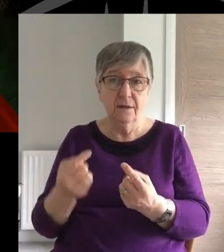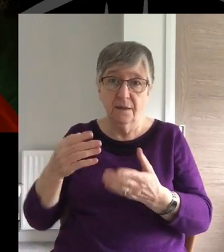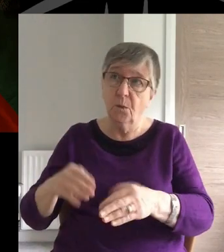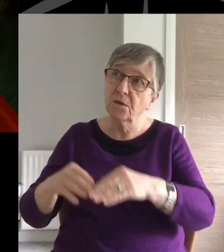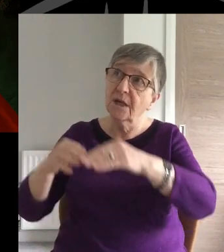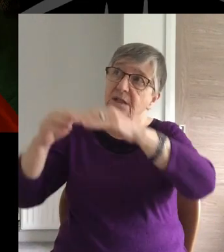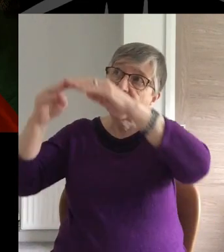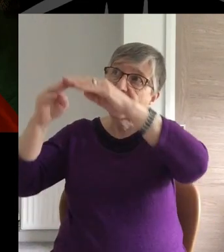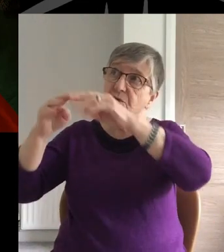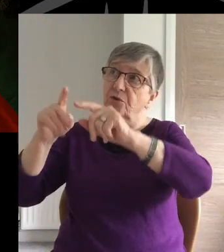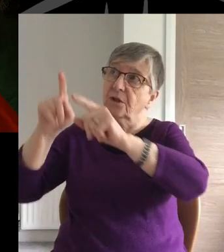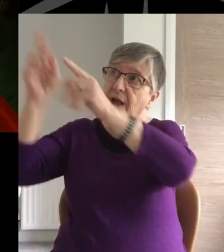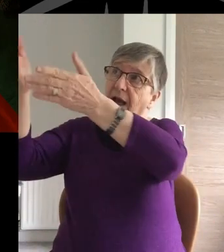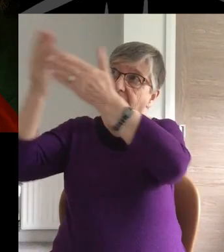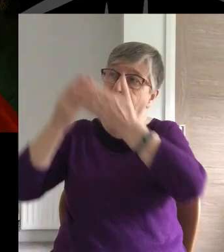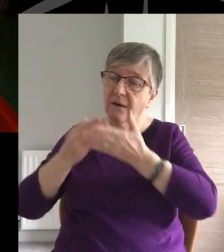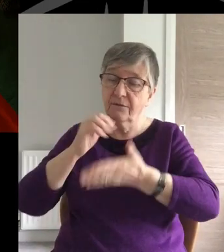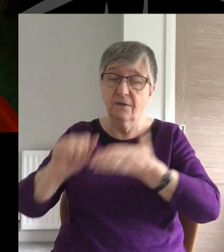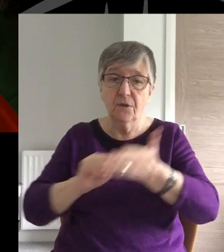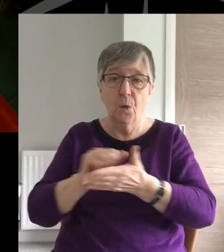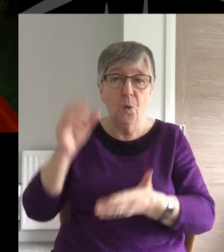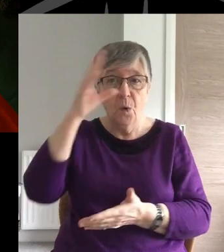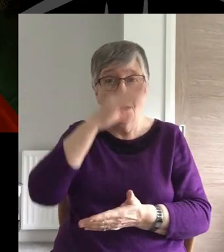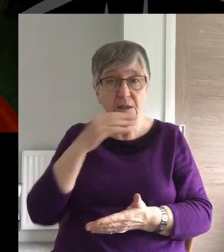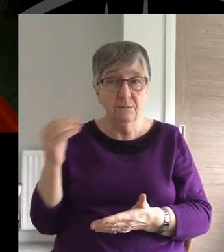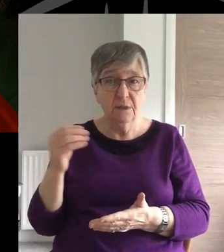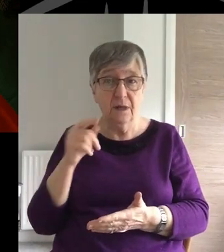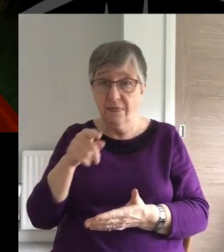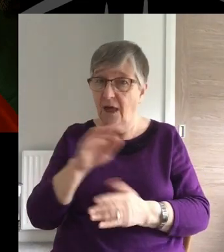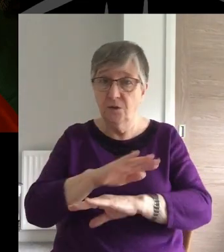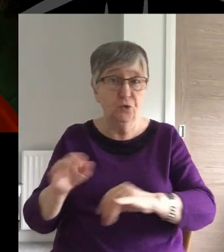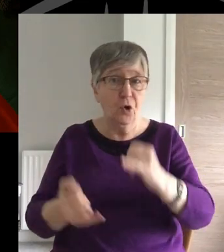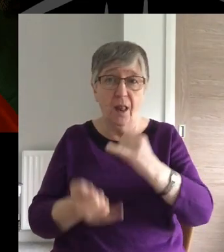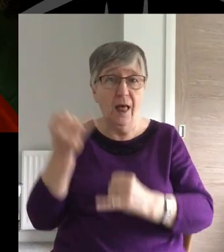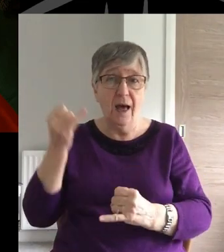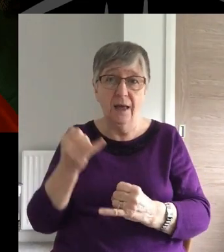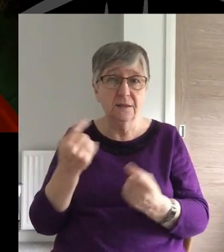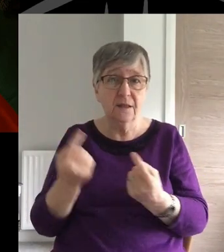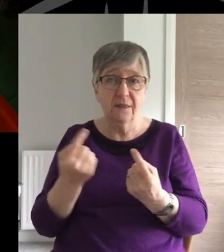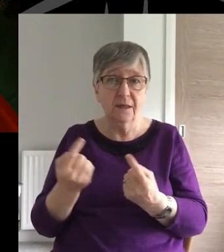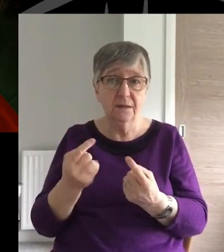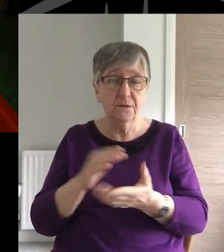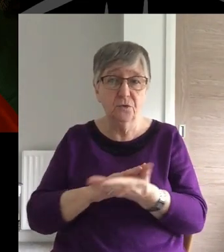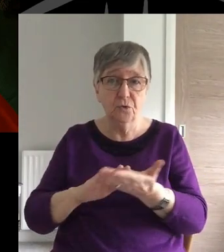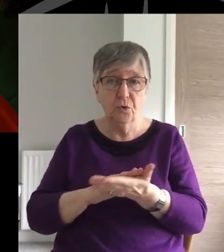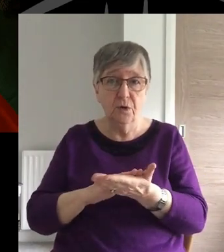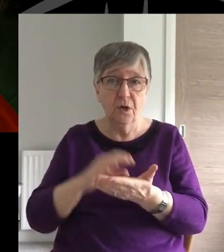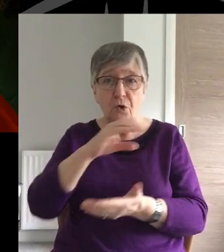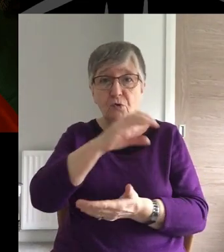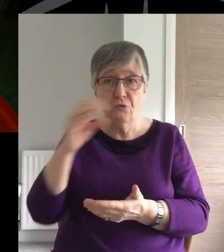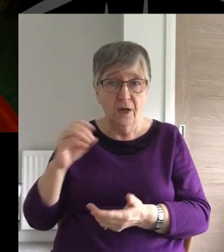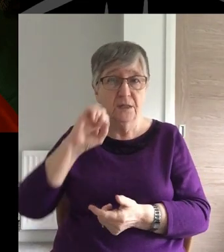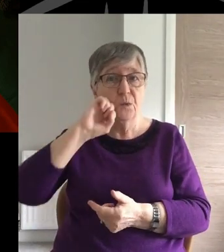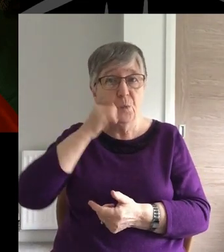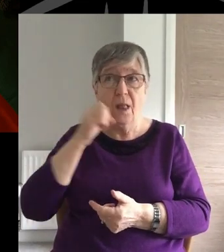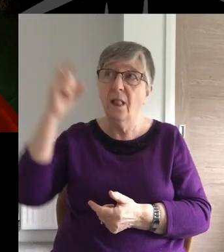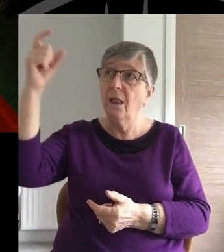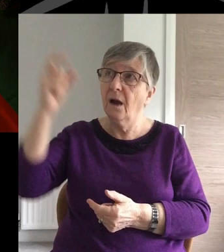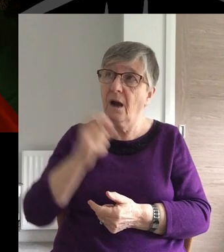was the ascension and the gift of the Holy Spirit and God's people. And even then, the story is not complete, for Christ will come